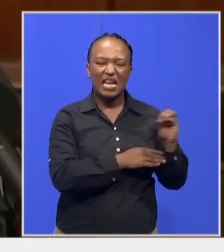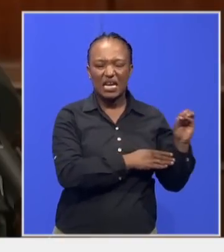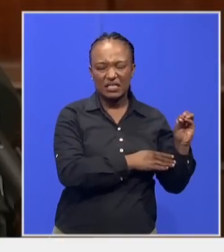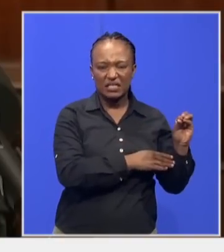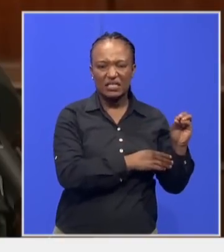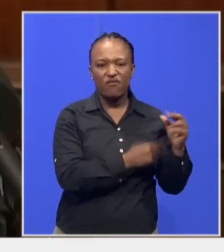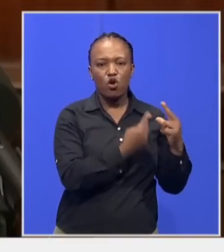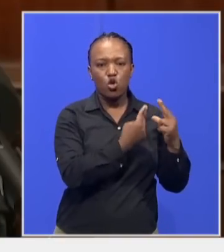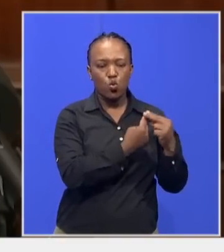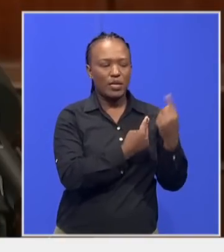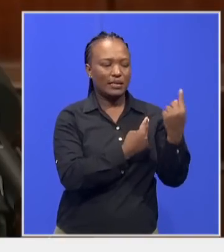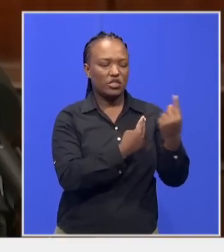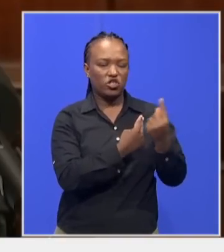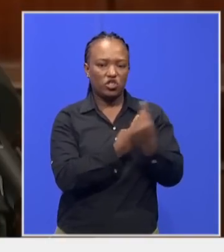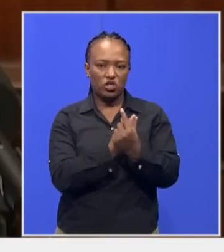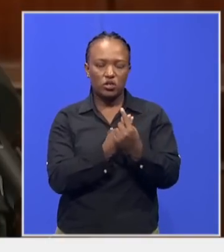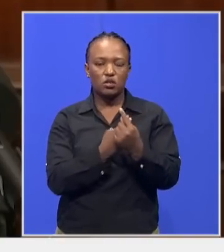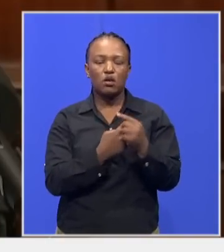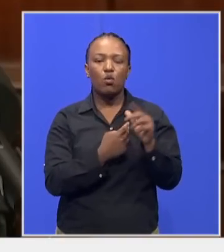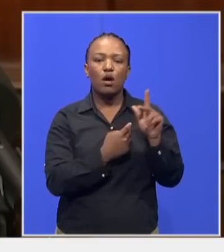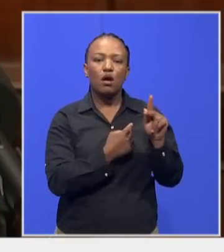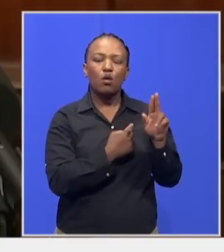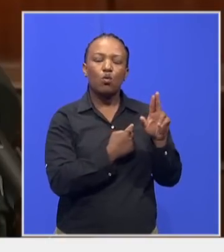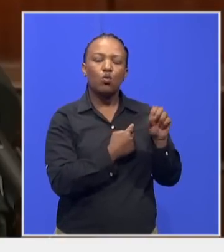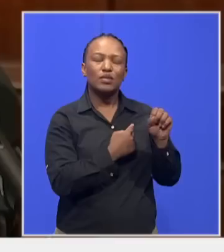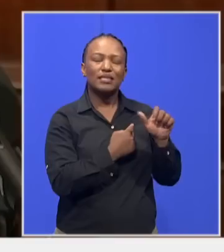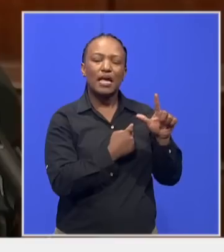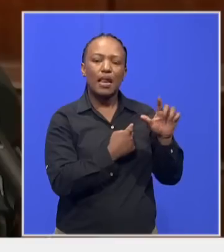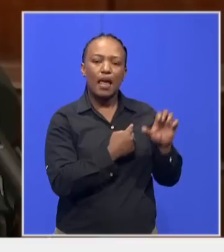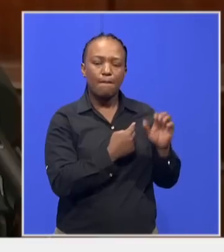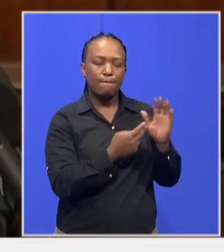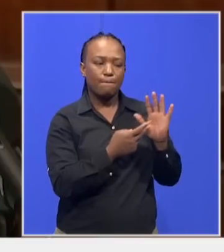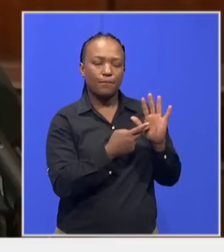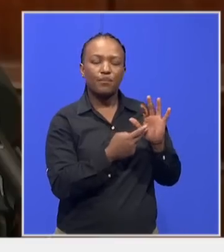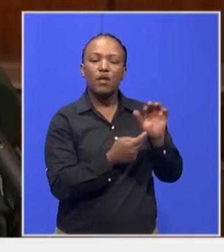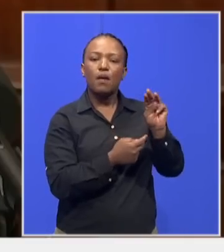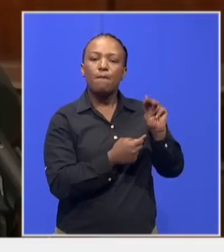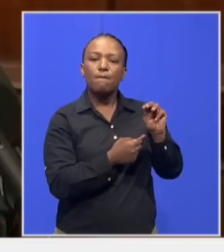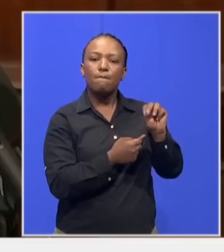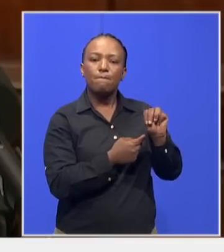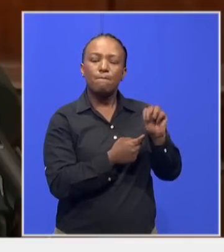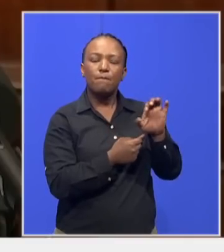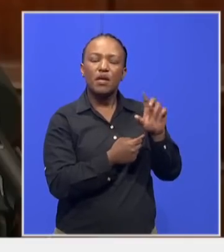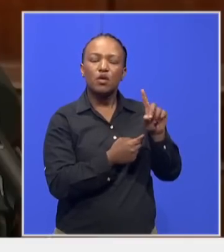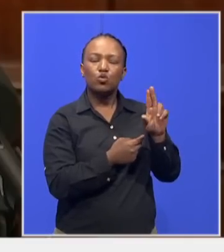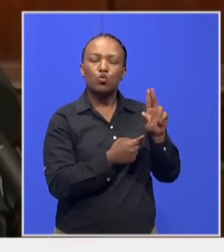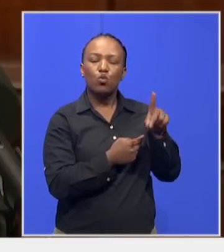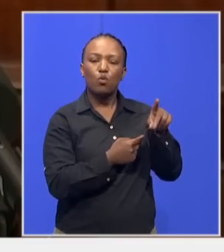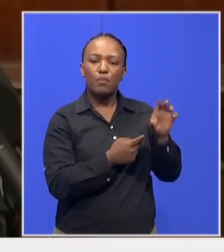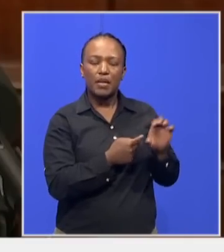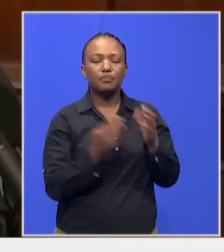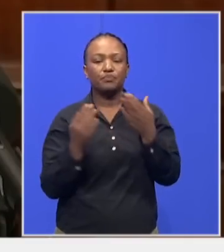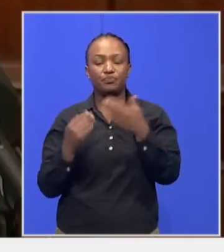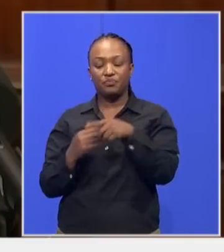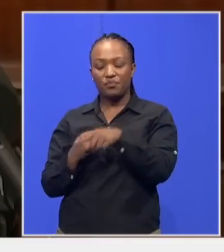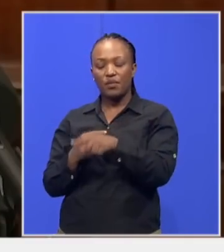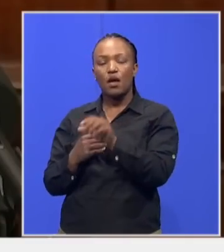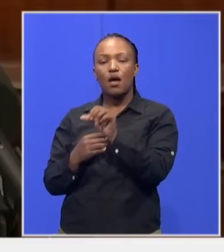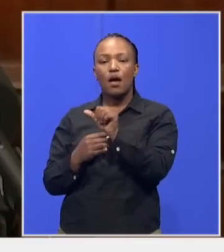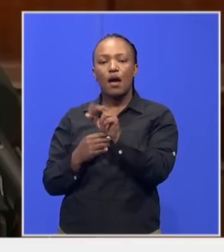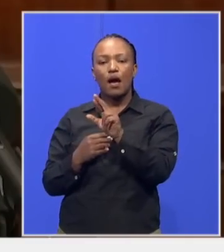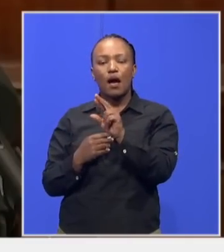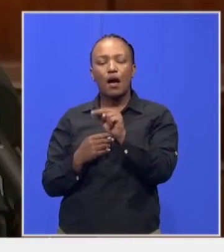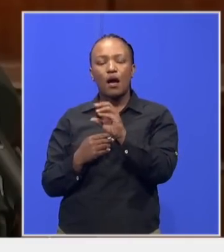That's Kusile and Midupi. So what do we know about Arnold? We know that there's a unit 2 and 3 will